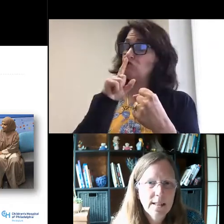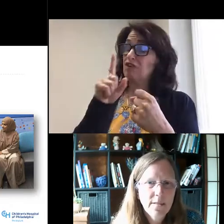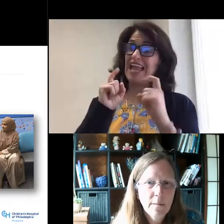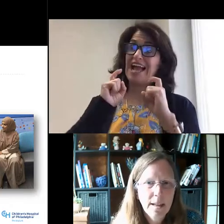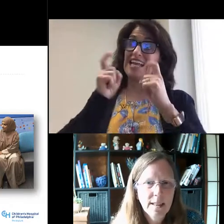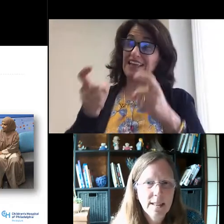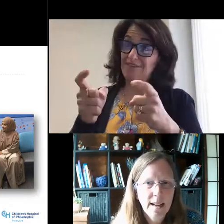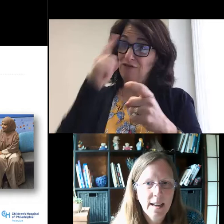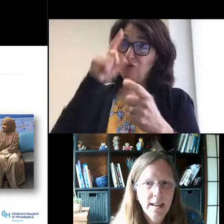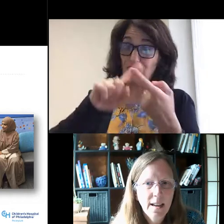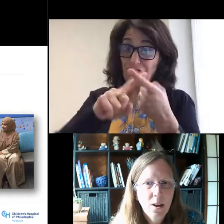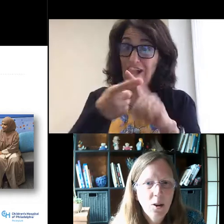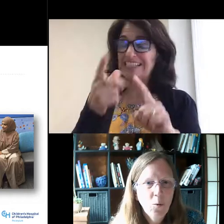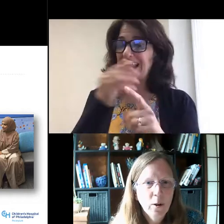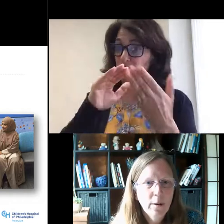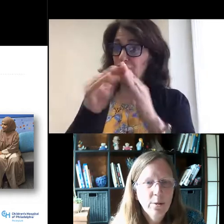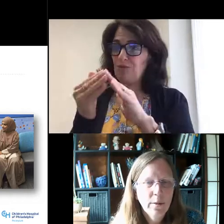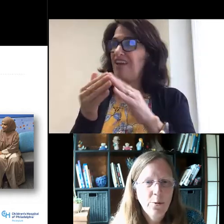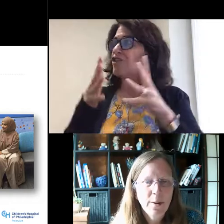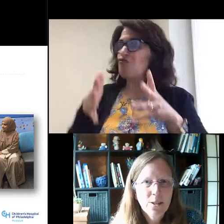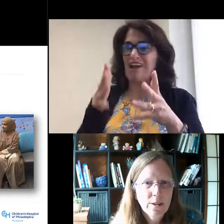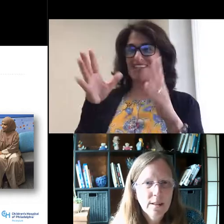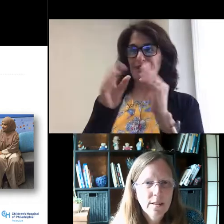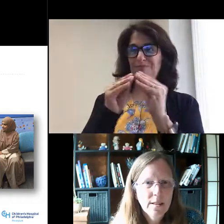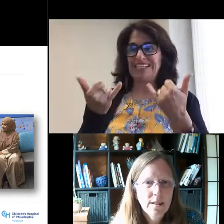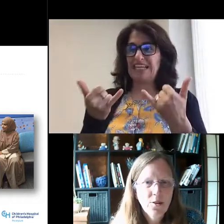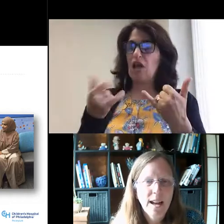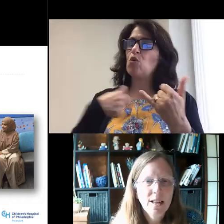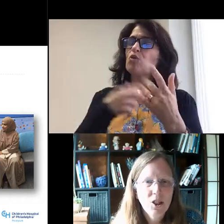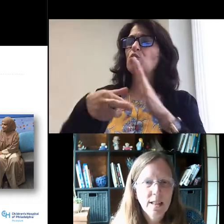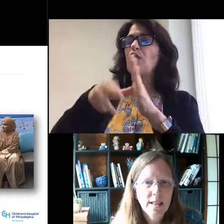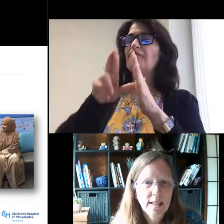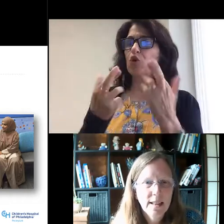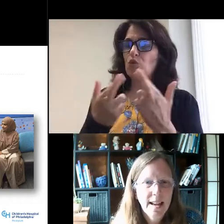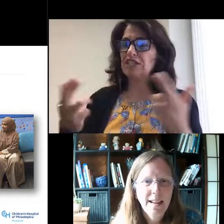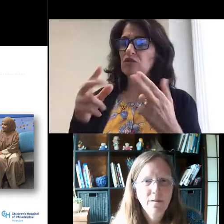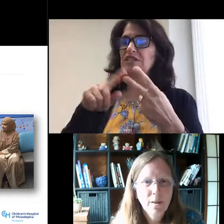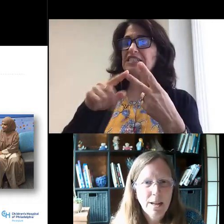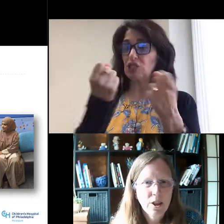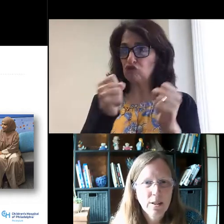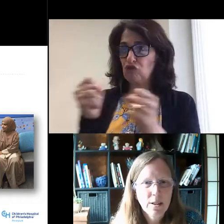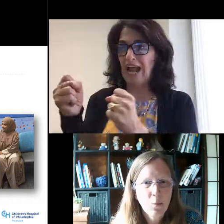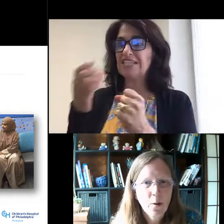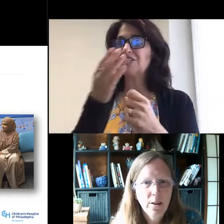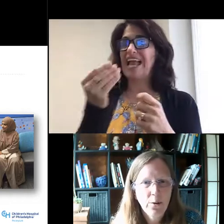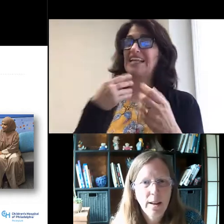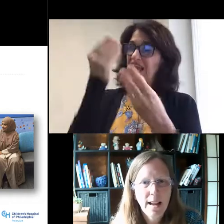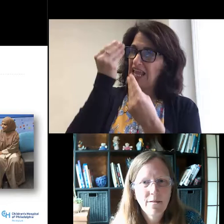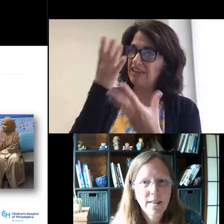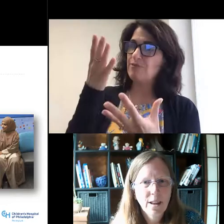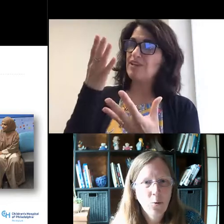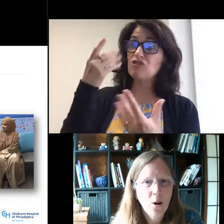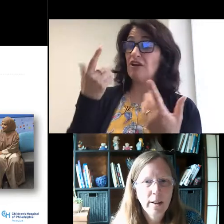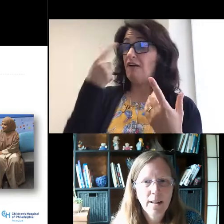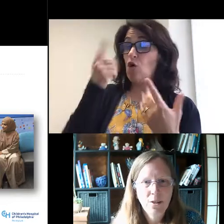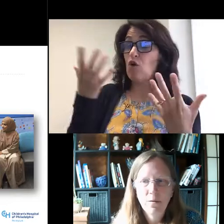the rest of the meeting today, we're going to review resources, strategies, and information to support you in